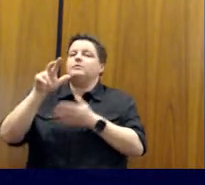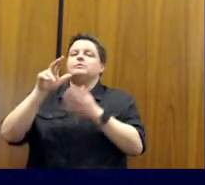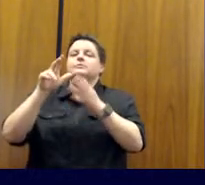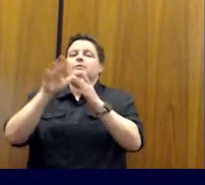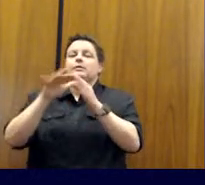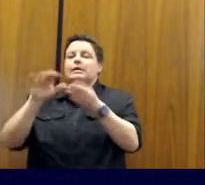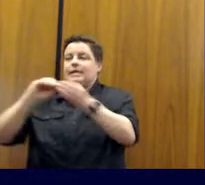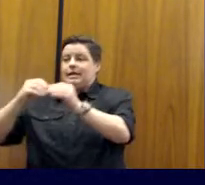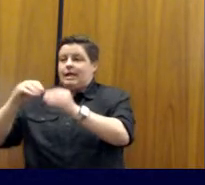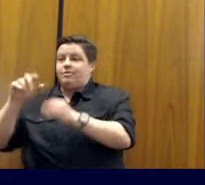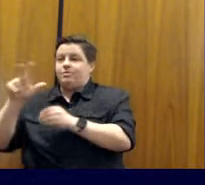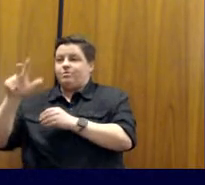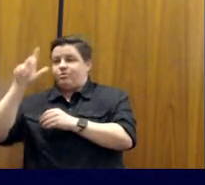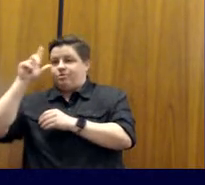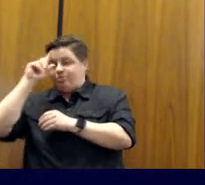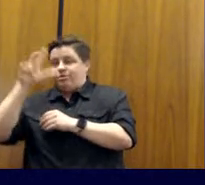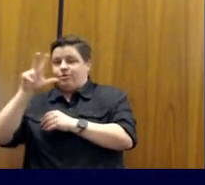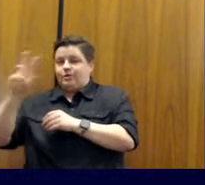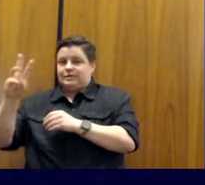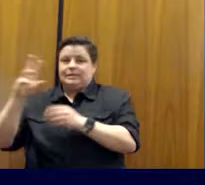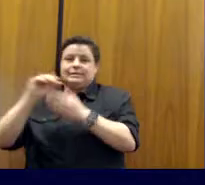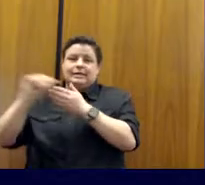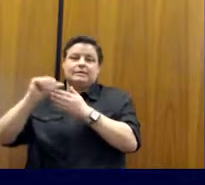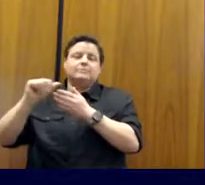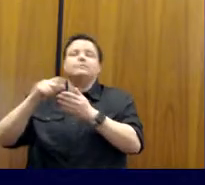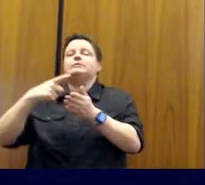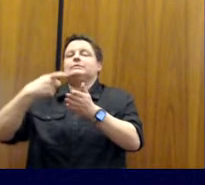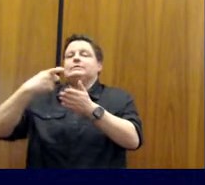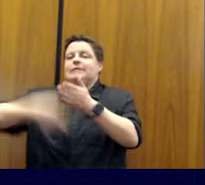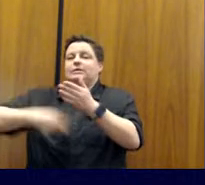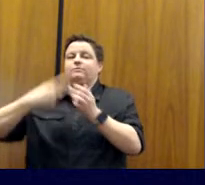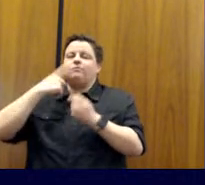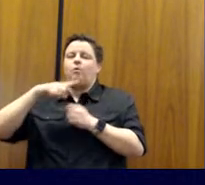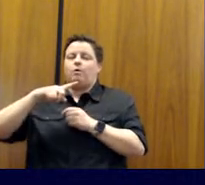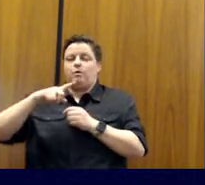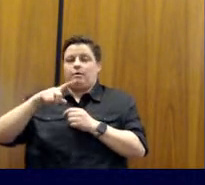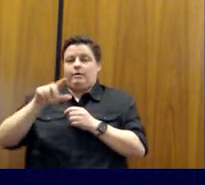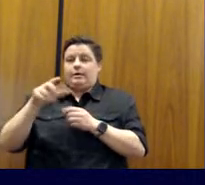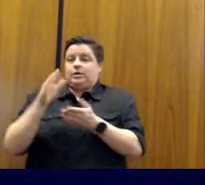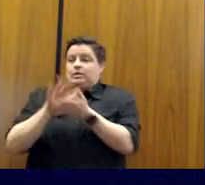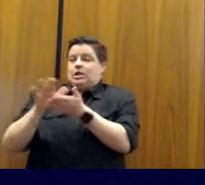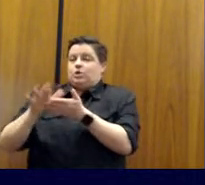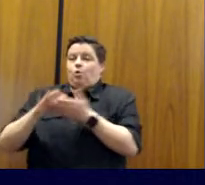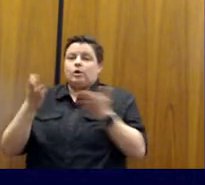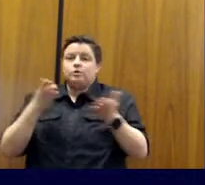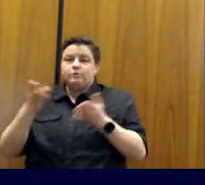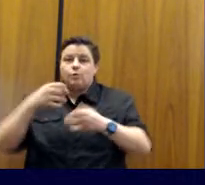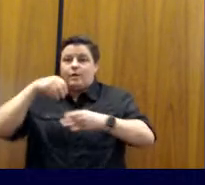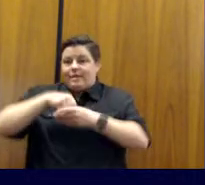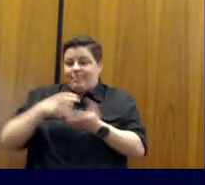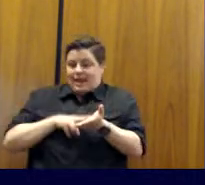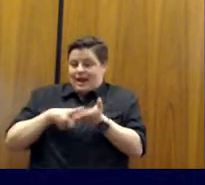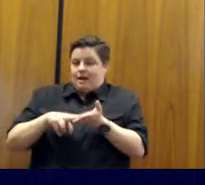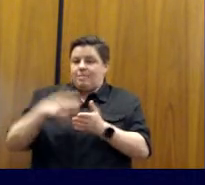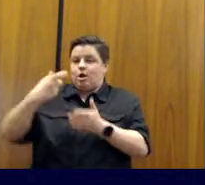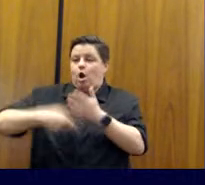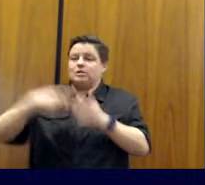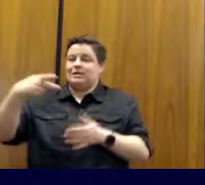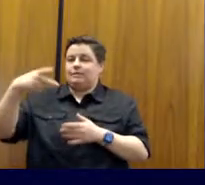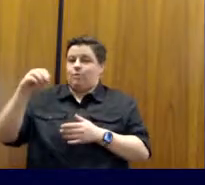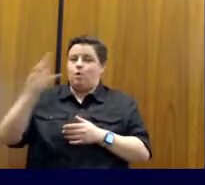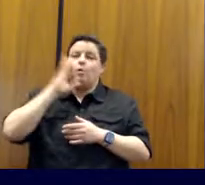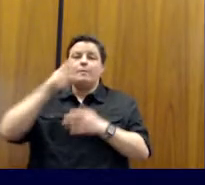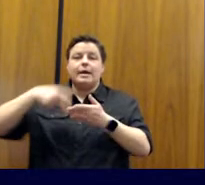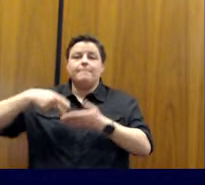$153,166.36 to provide for the payment of janitorial services for the end of the contract. The cost of this purchase order will